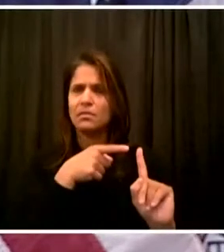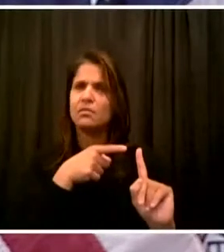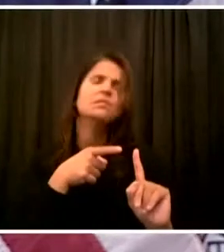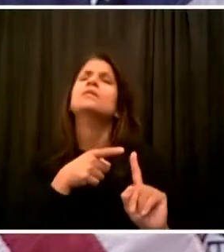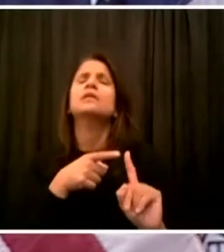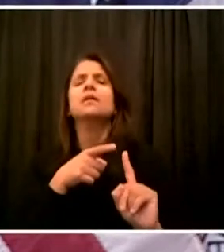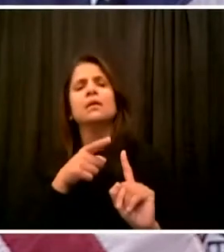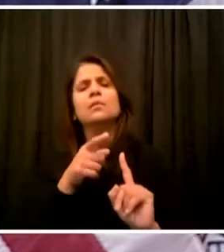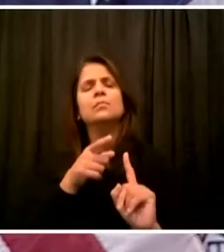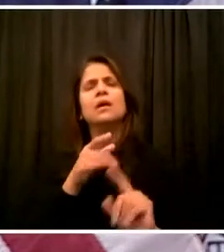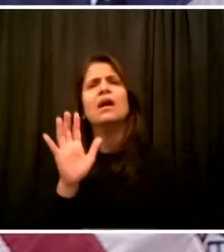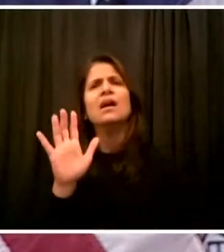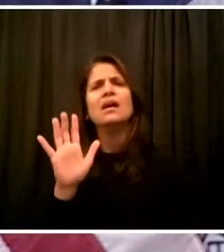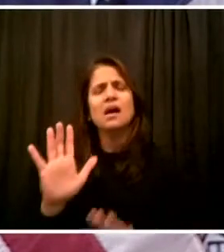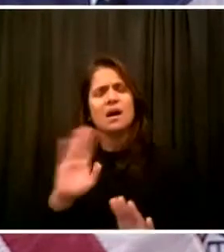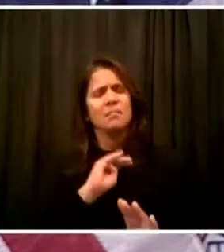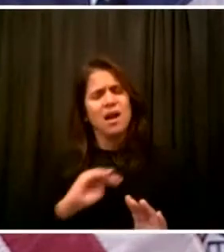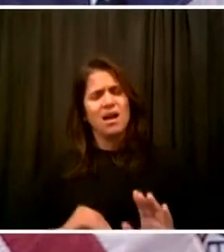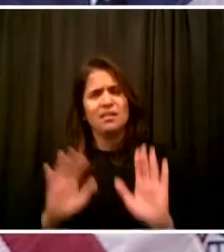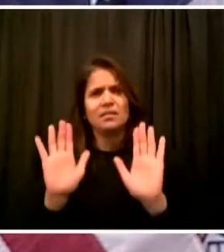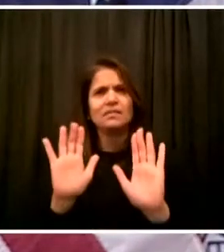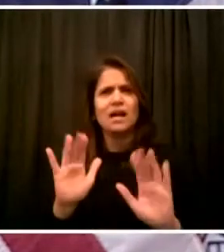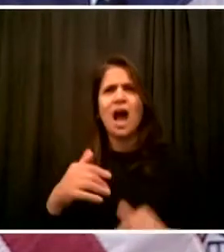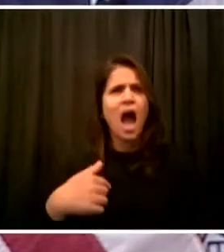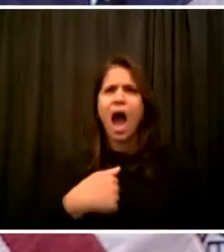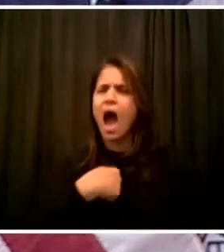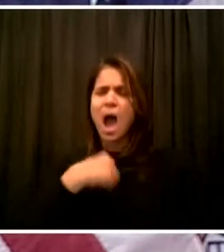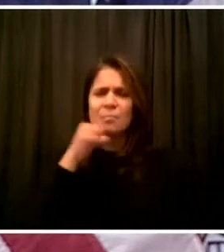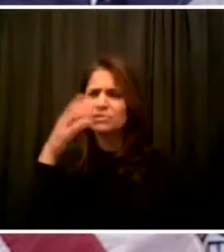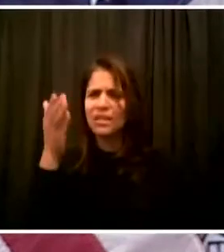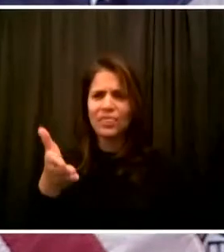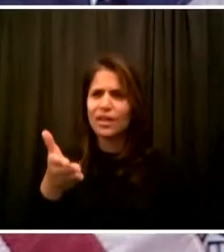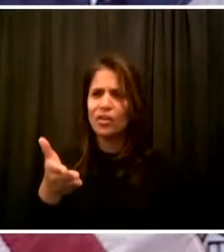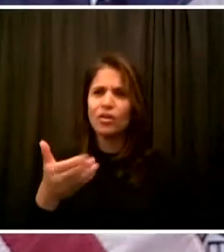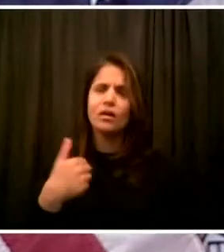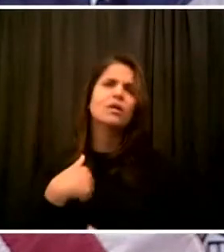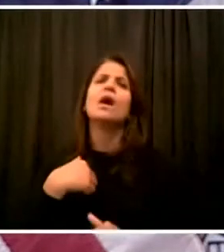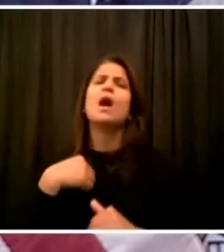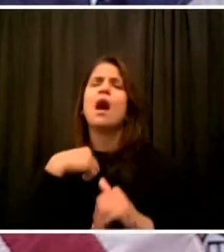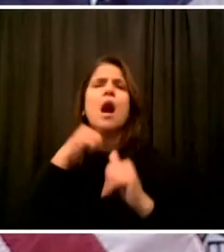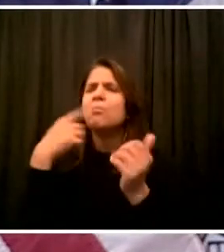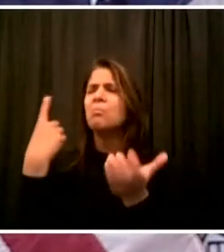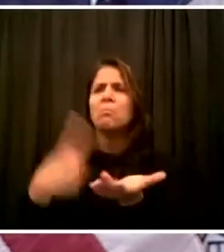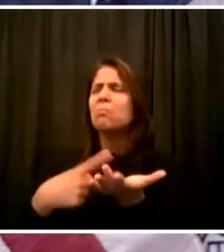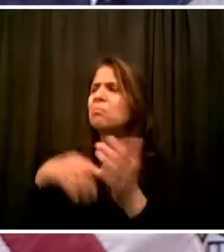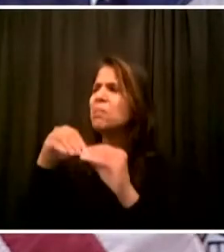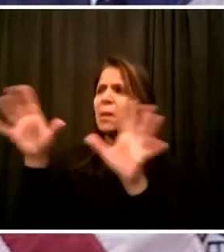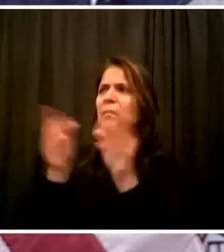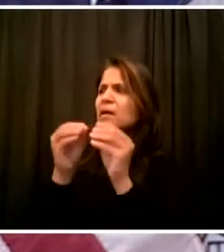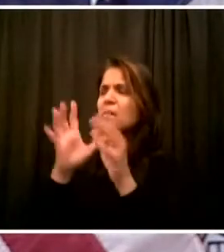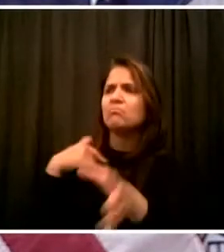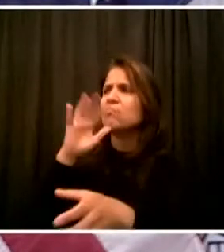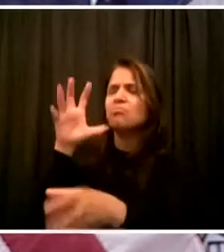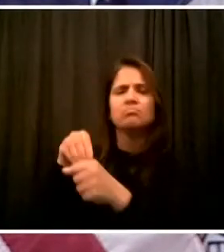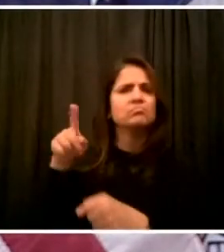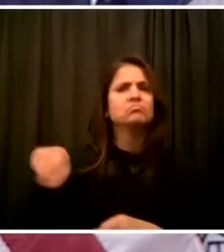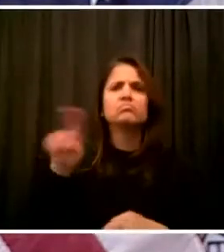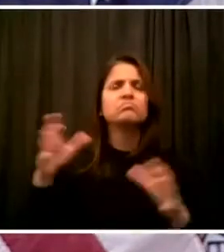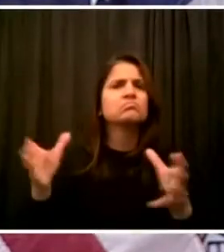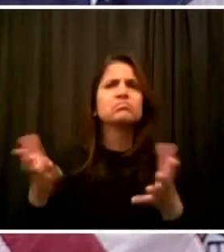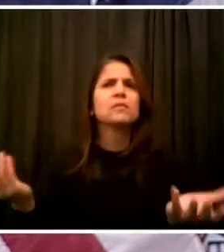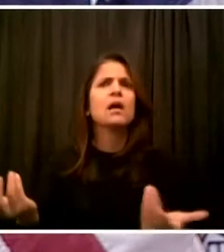understand it, and I heard about it the first time last night, is a conversation between Dr. Barbeau and Chief